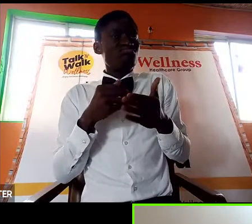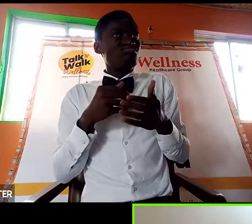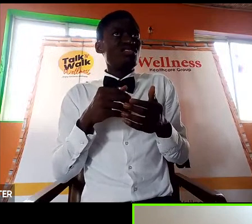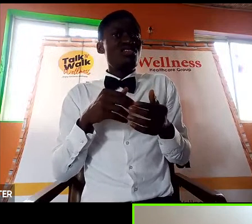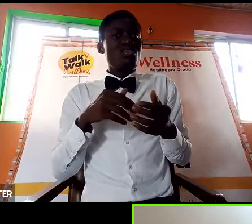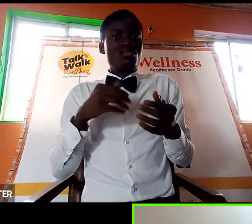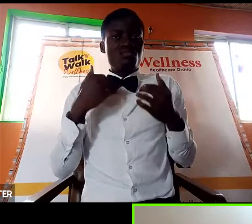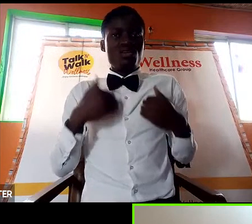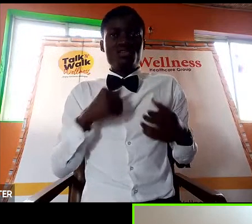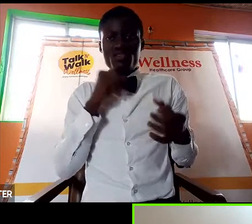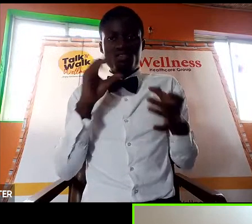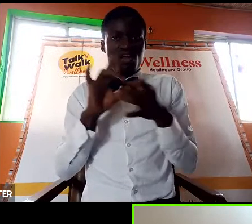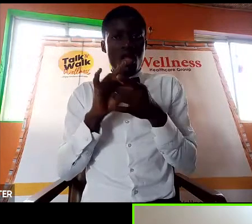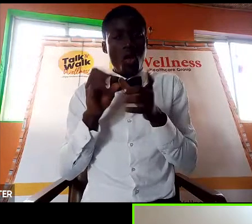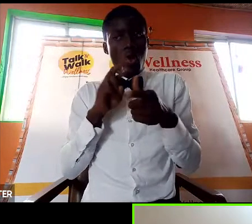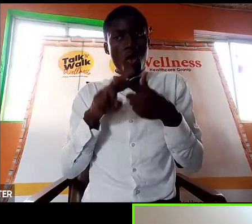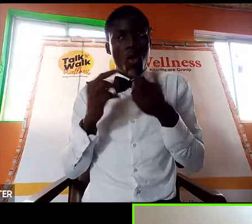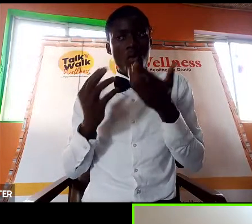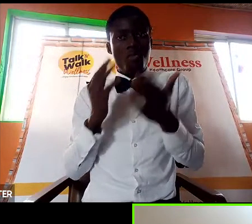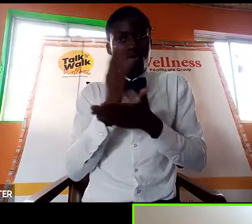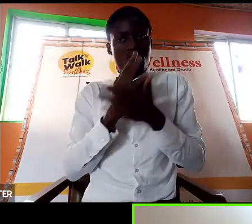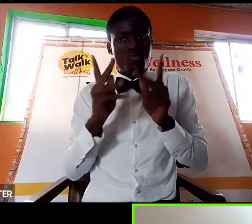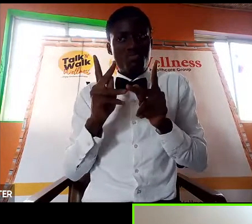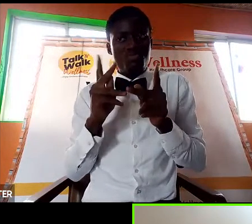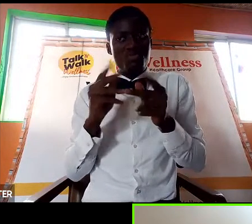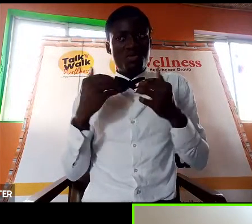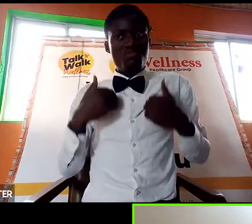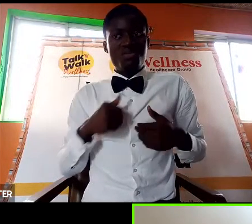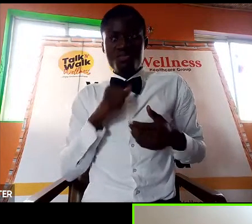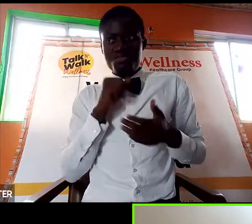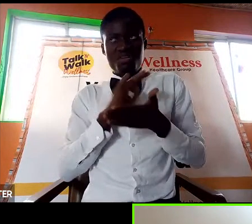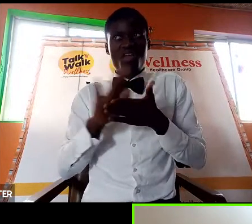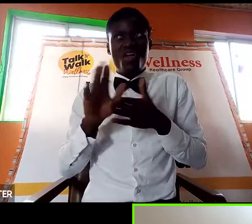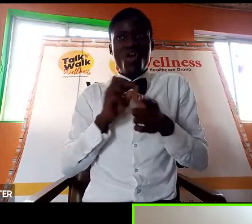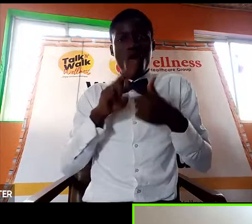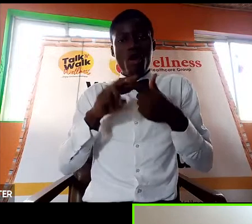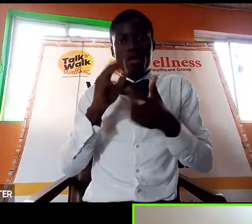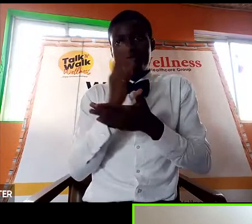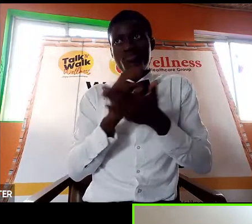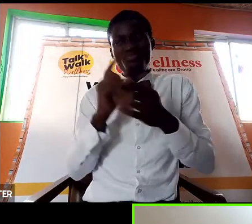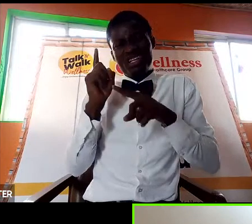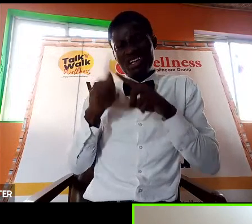to give what the person wants.